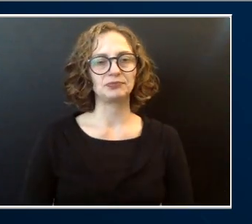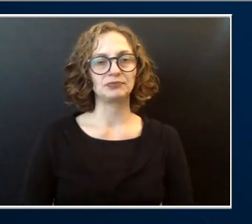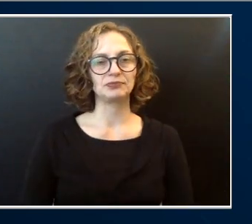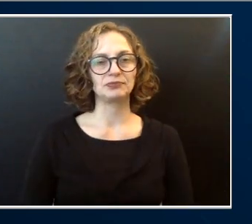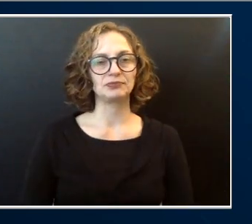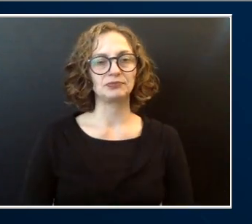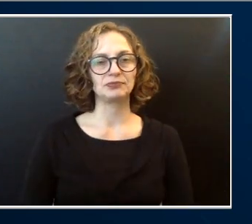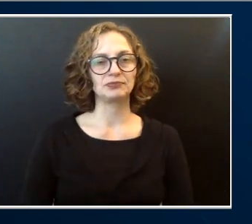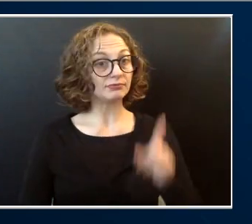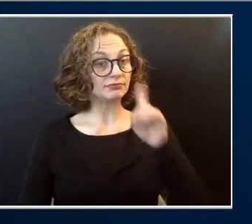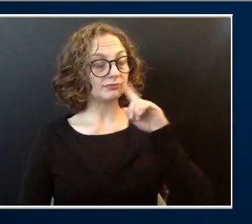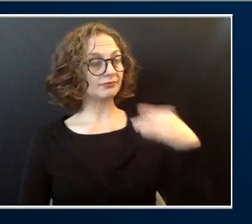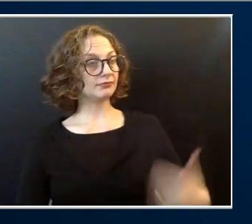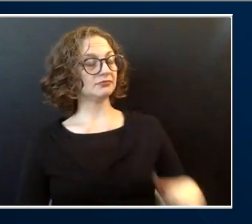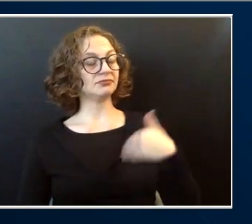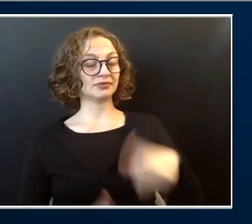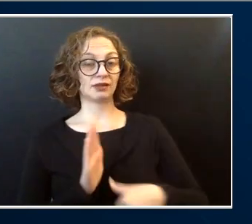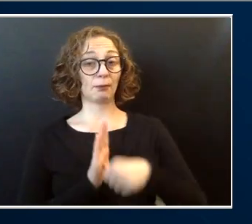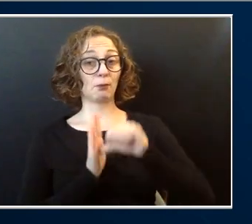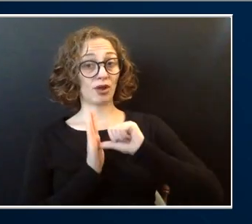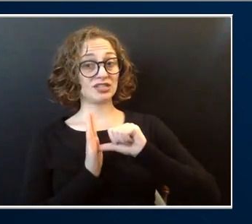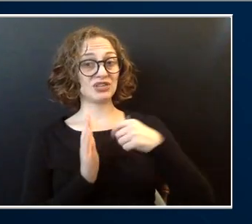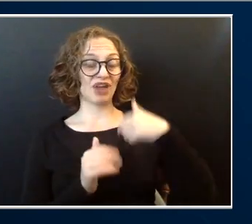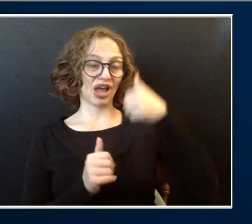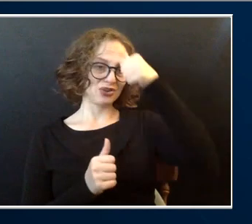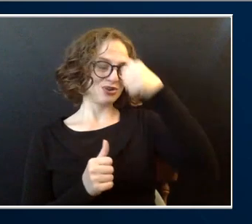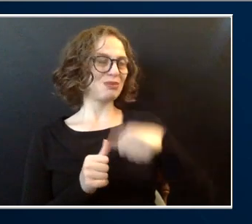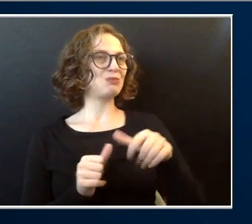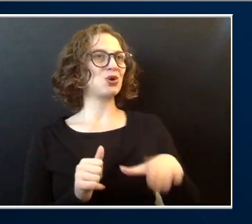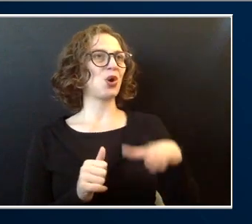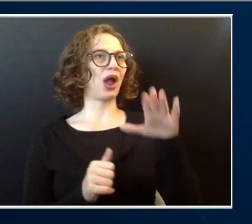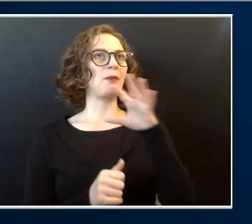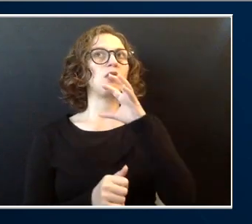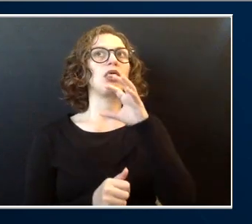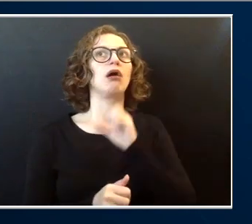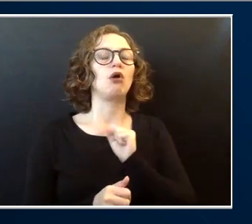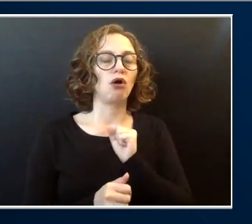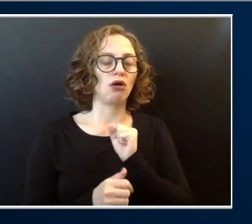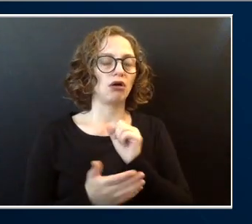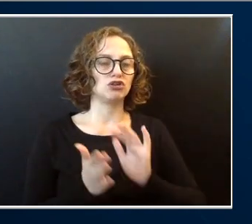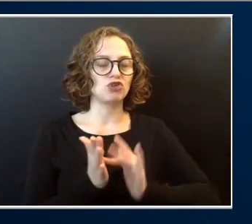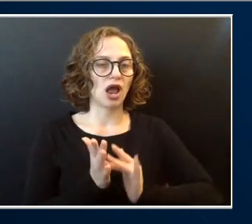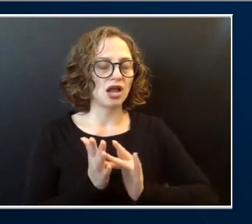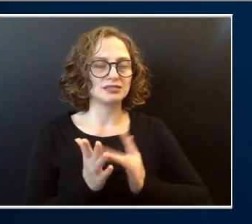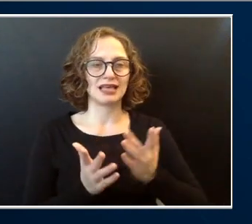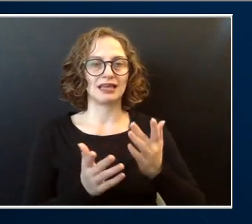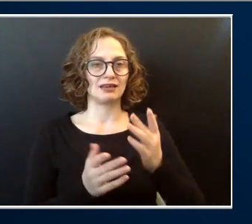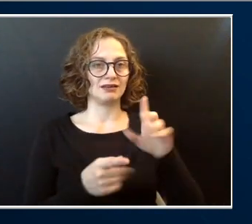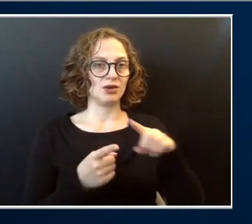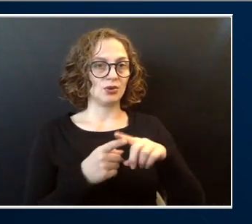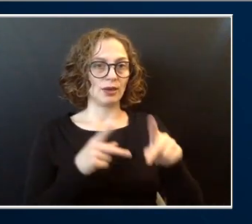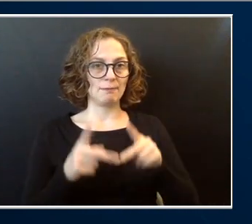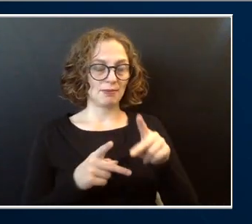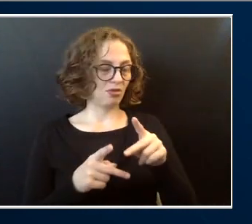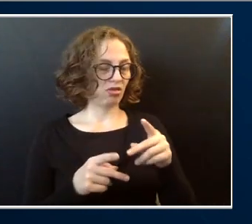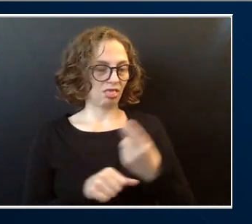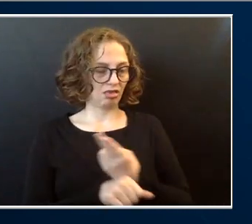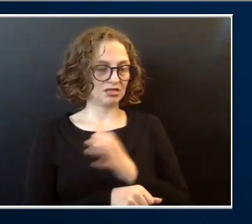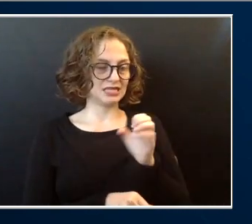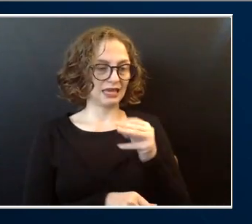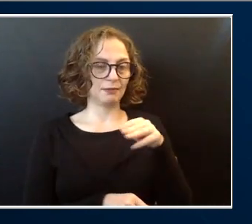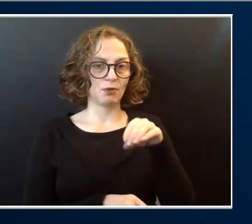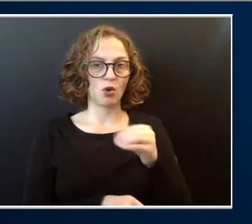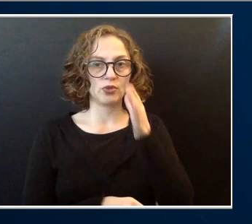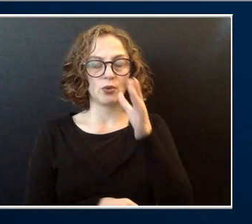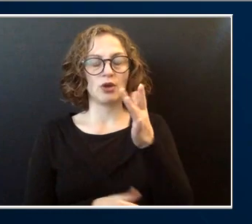growing up with the old drugs and cancer, and chemotherapy made people so darn sick. It feels like people do better with this combination or with even Keytruda alone. Is